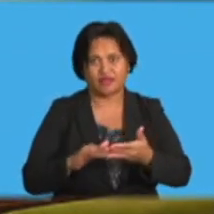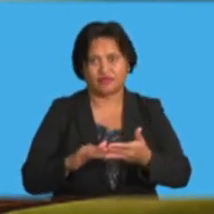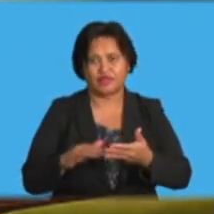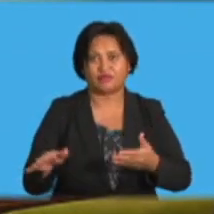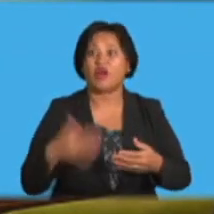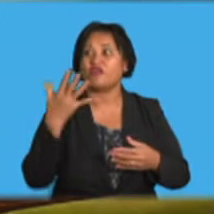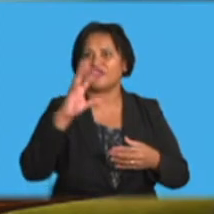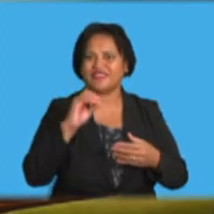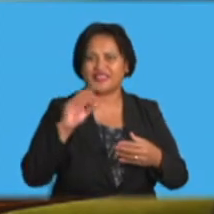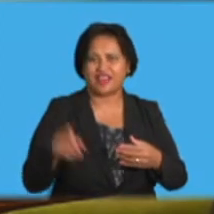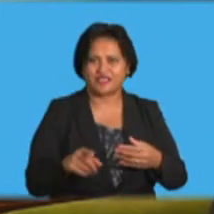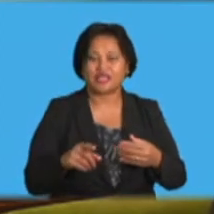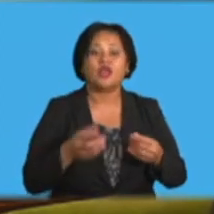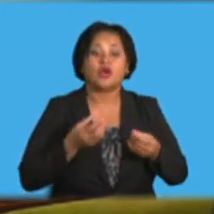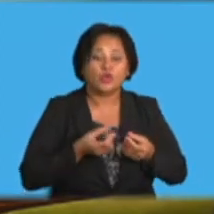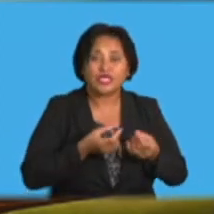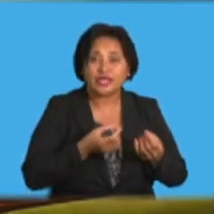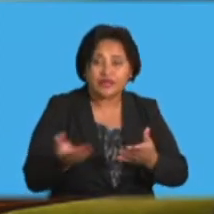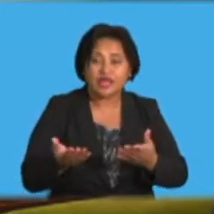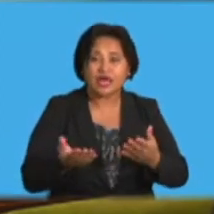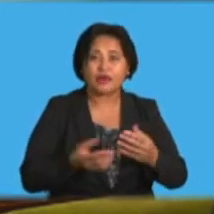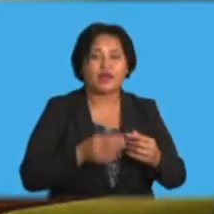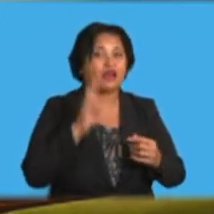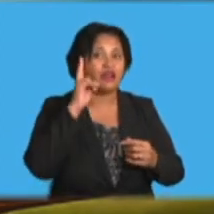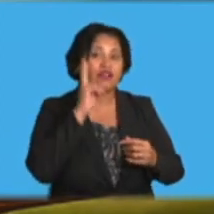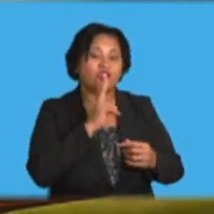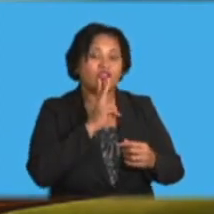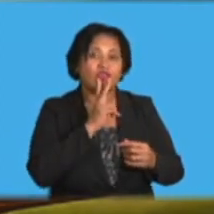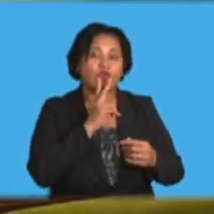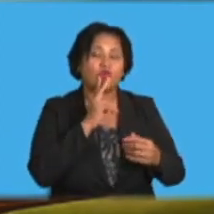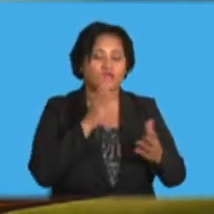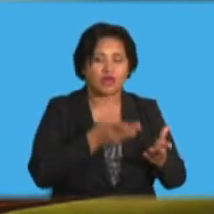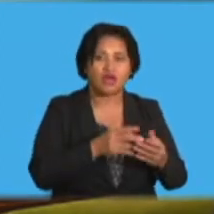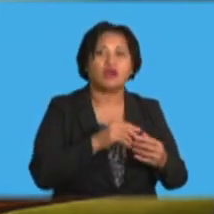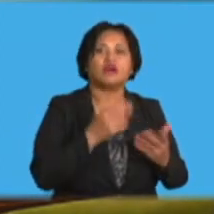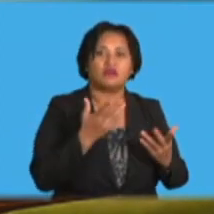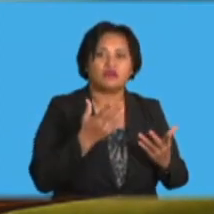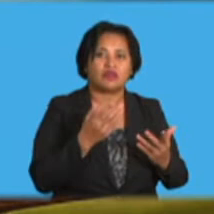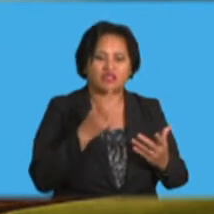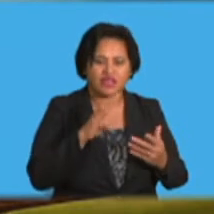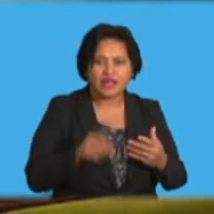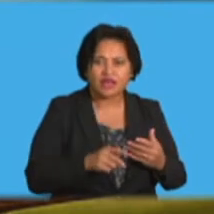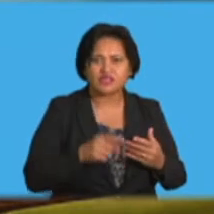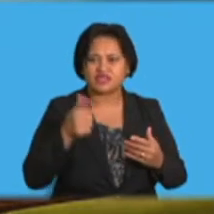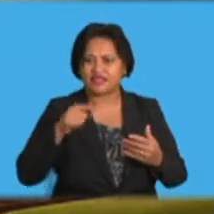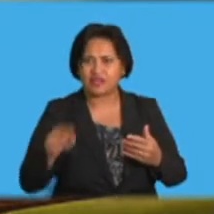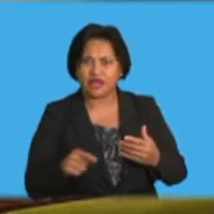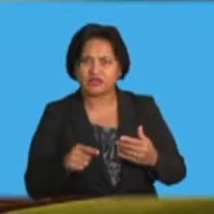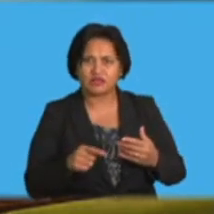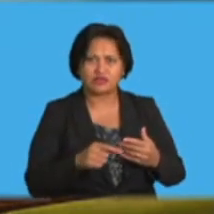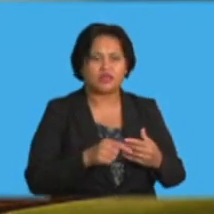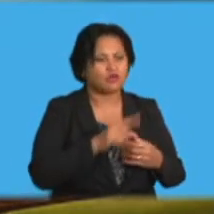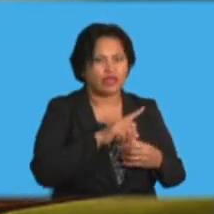provided prepaid electronic cards through Vodafone with values of $1,000, $1,500, $3,000, and $7,000 to